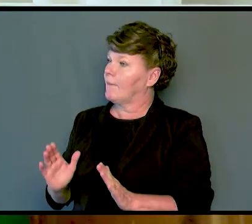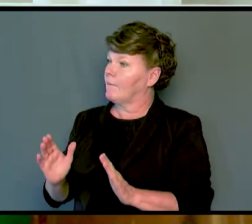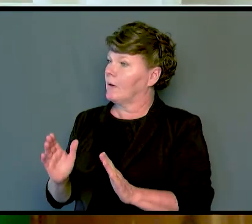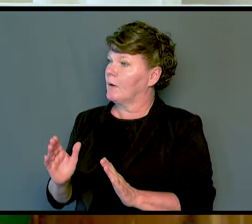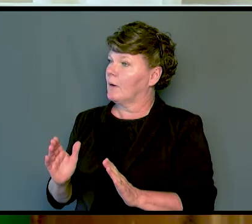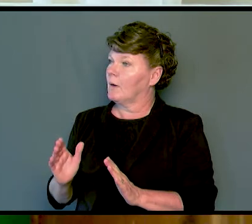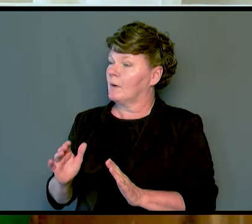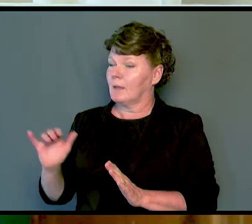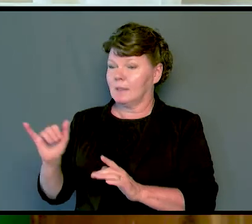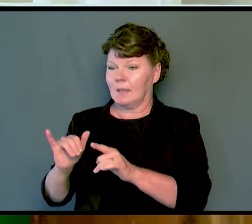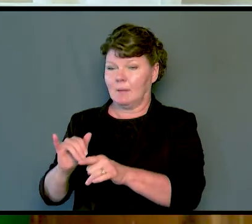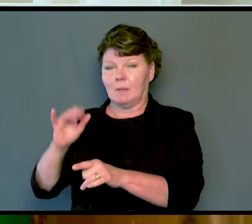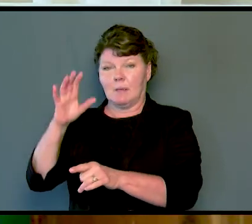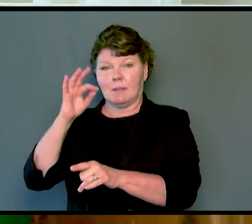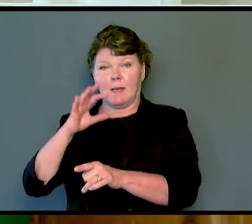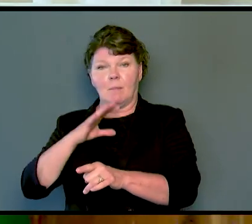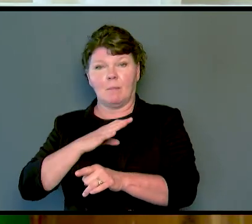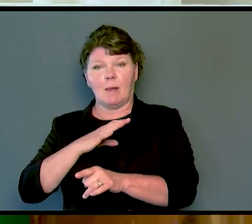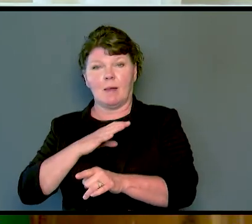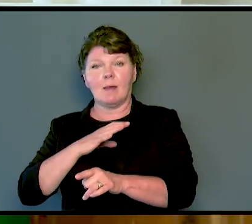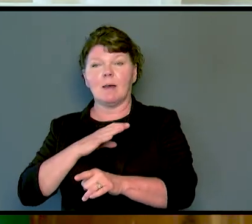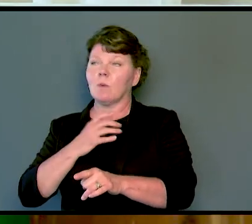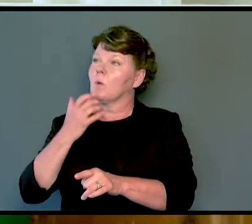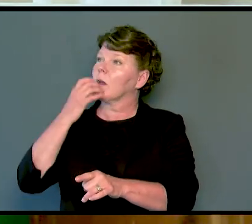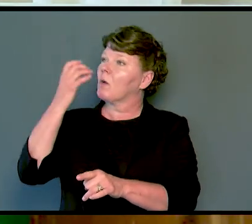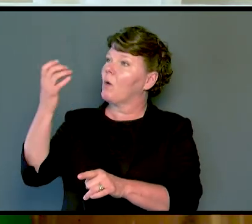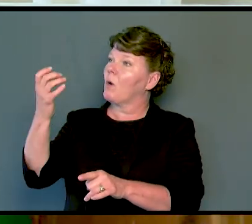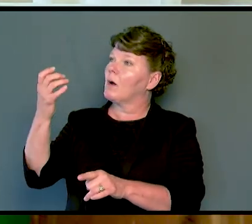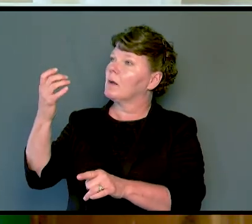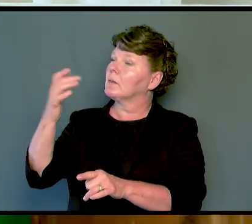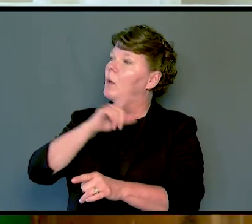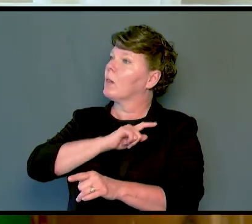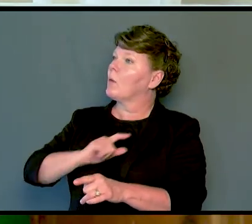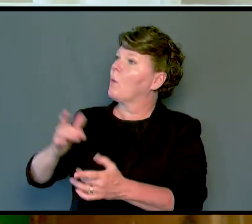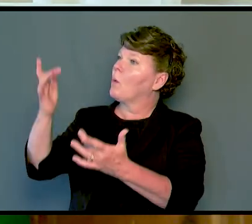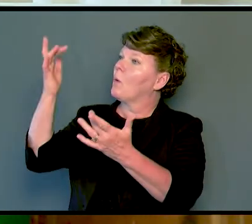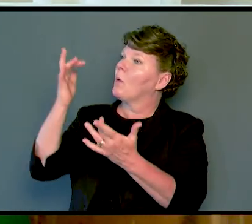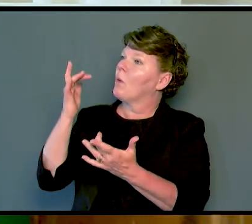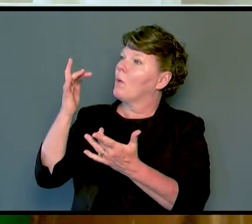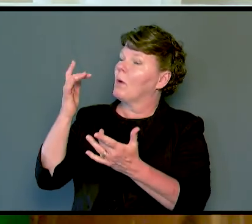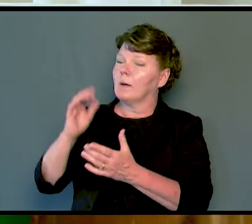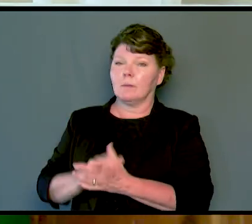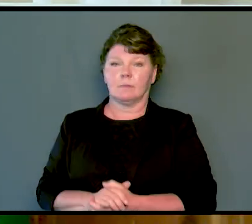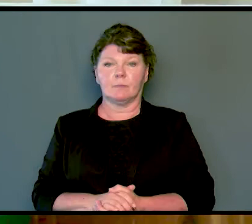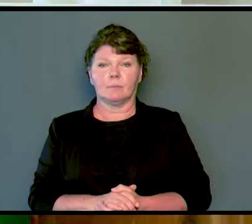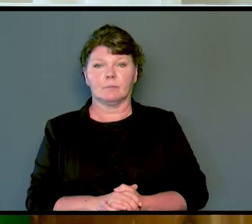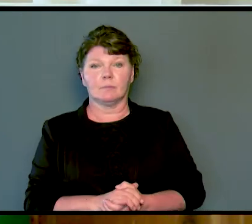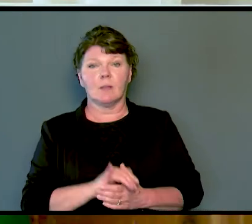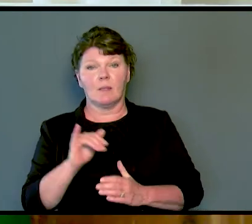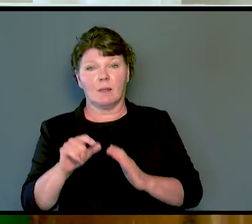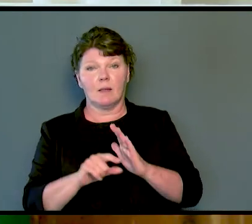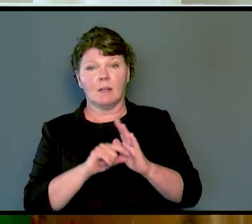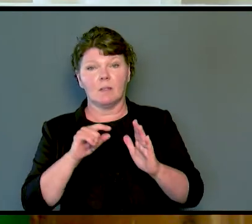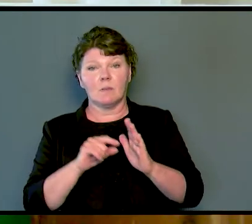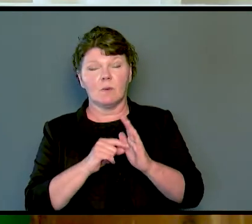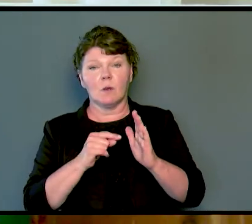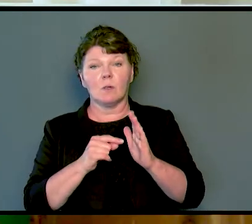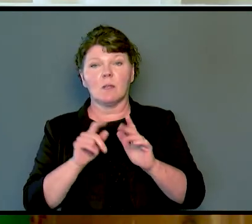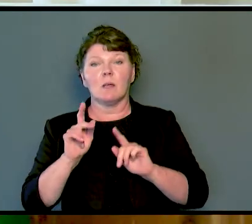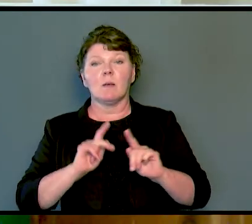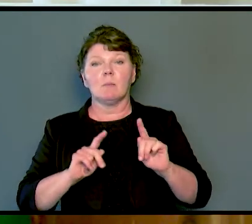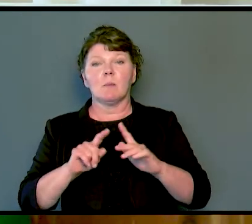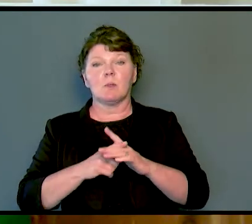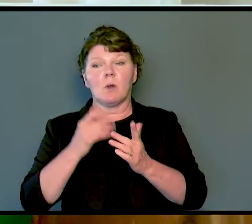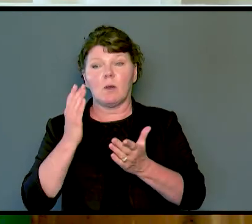Savior. Just like Bartimaeus, we call out to God saying, "Lord, have mercy." You notice in this passage that when the